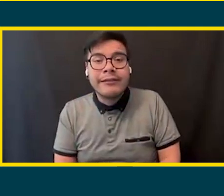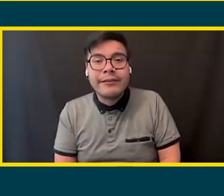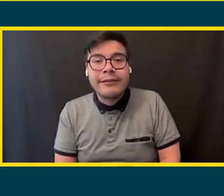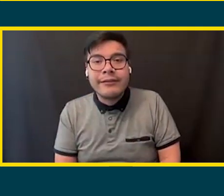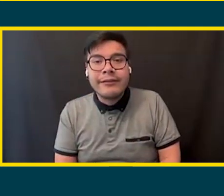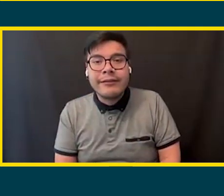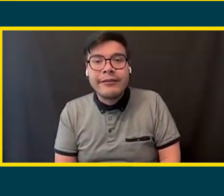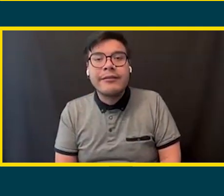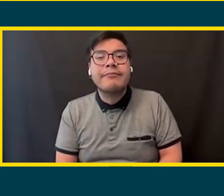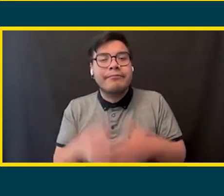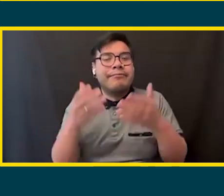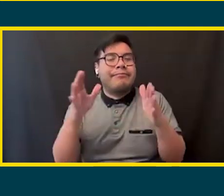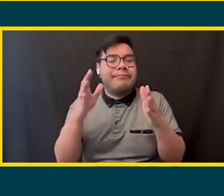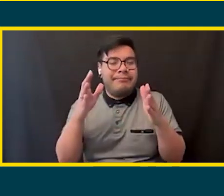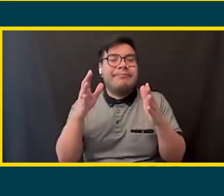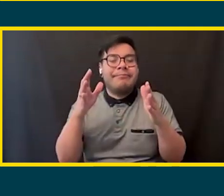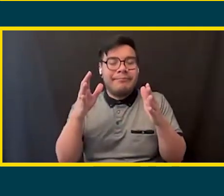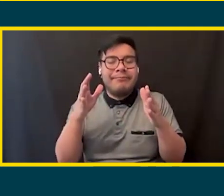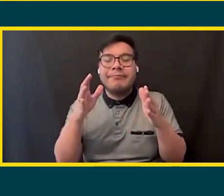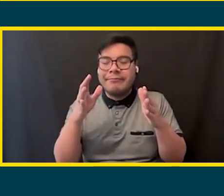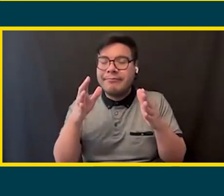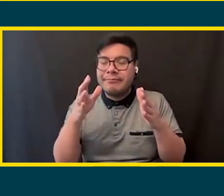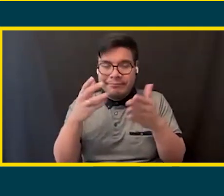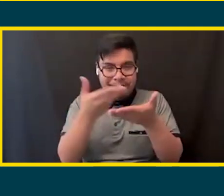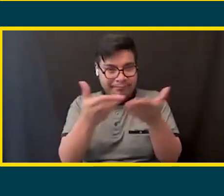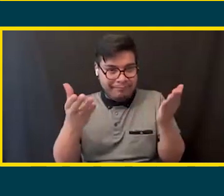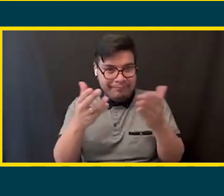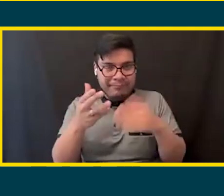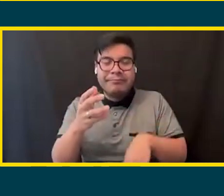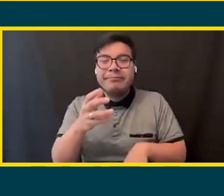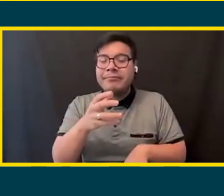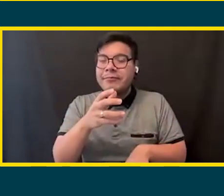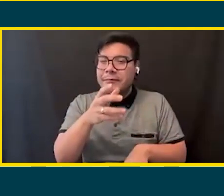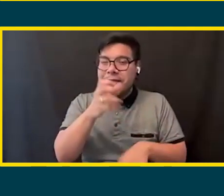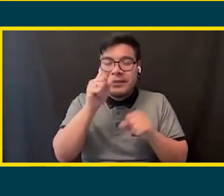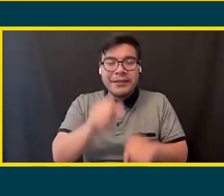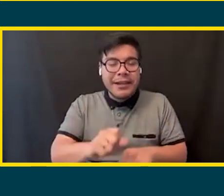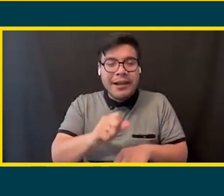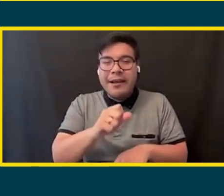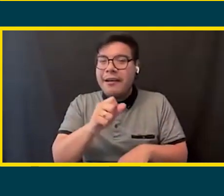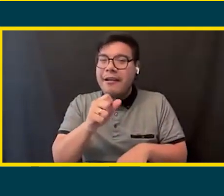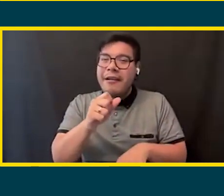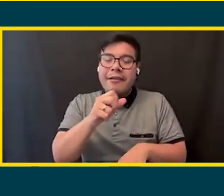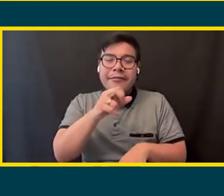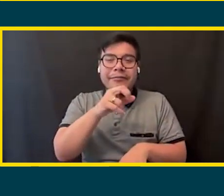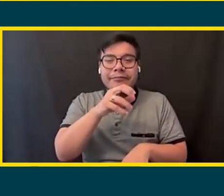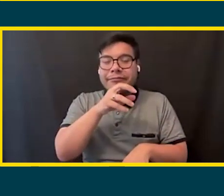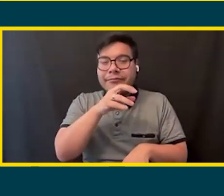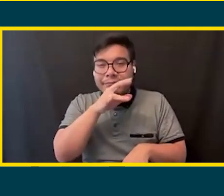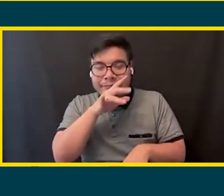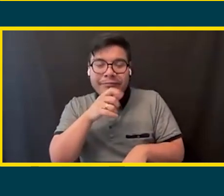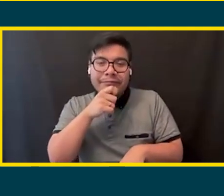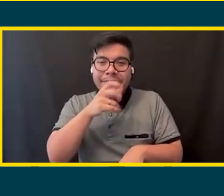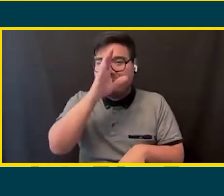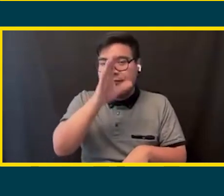Allowing a moment to open up your mic and speak directly to these. I understand that they are